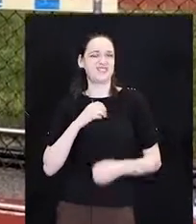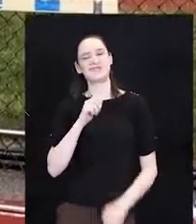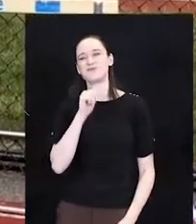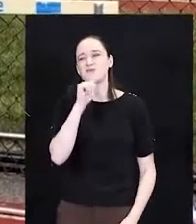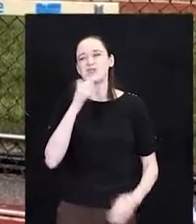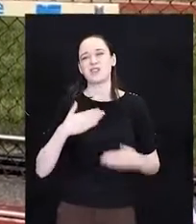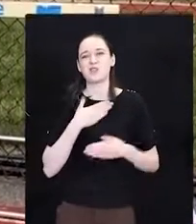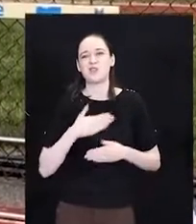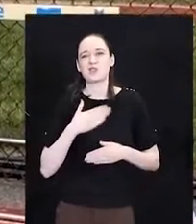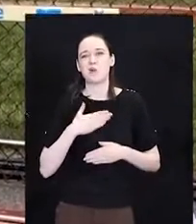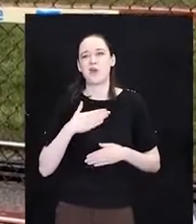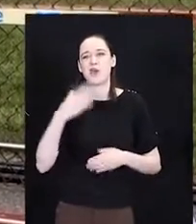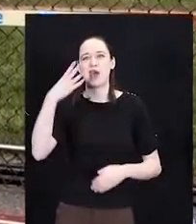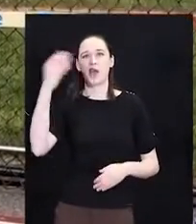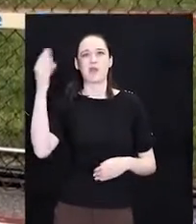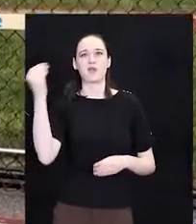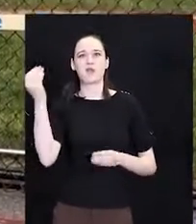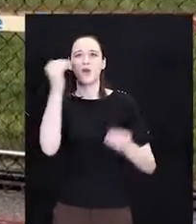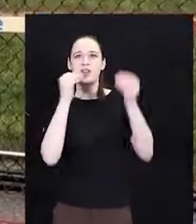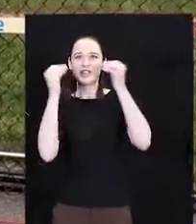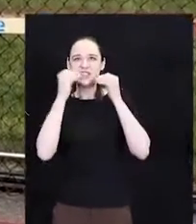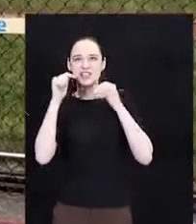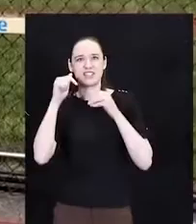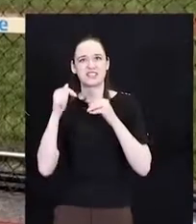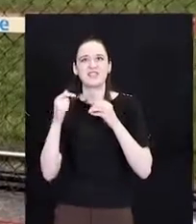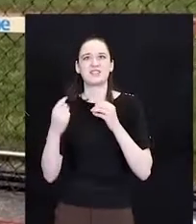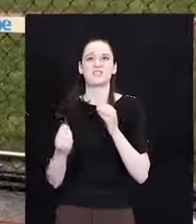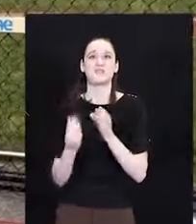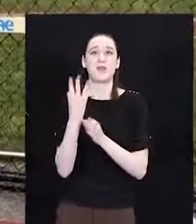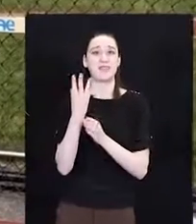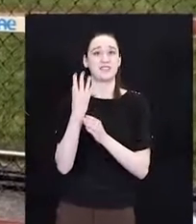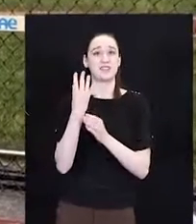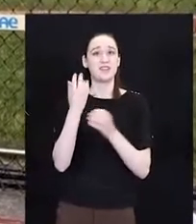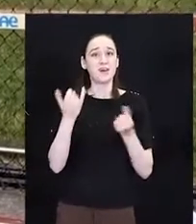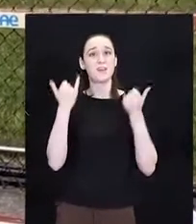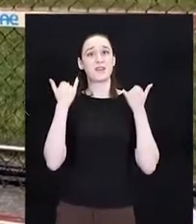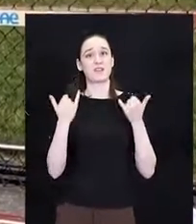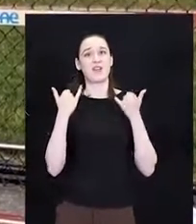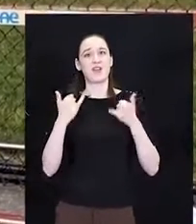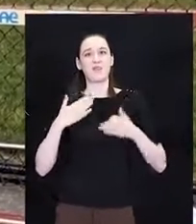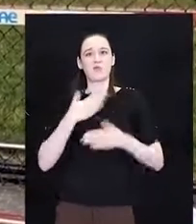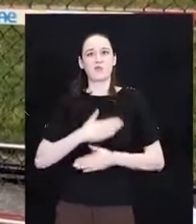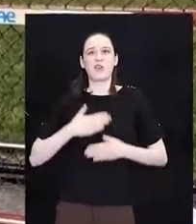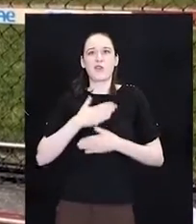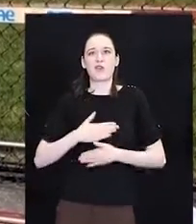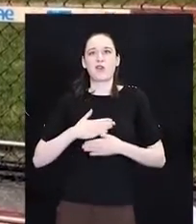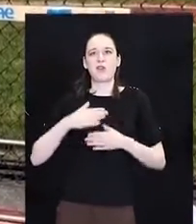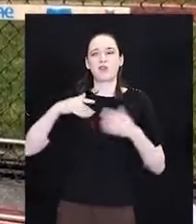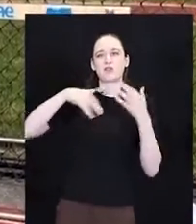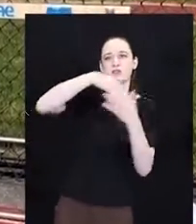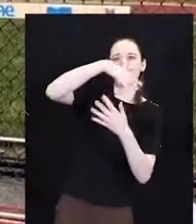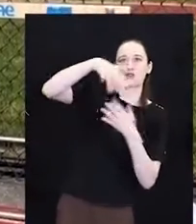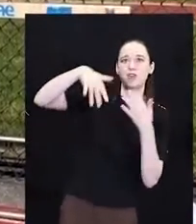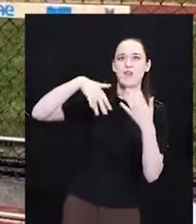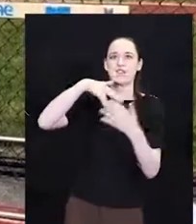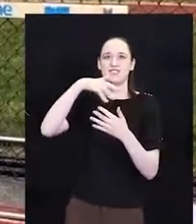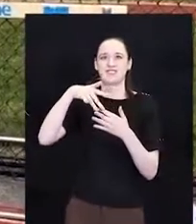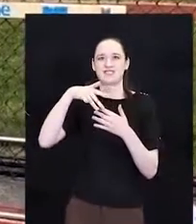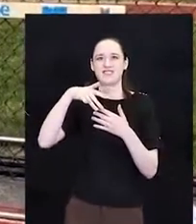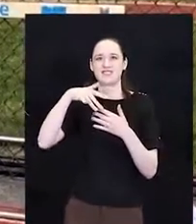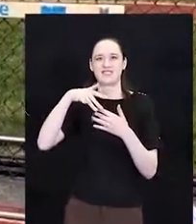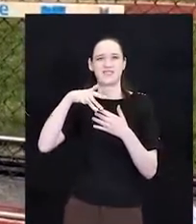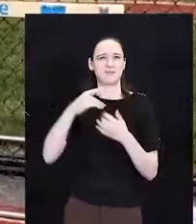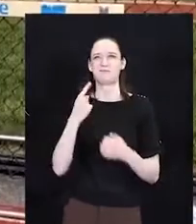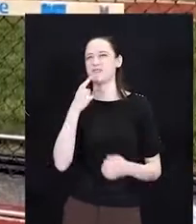enjoy our school's outdoor eating area this spring, we can nurture our school's environment by understanding others and encouraging social